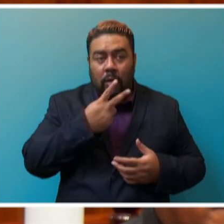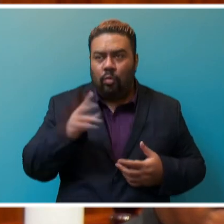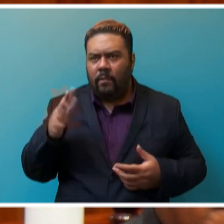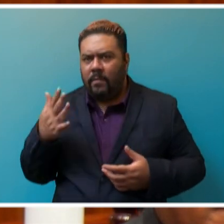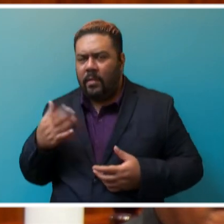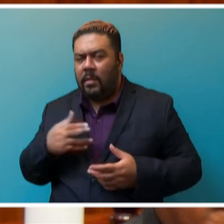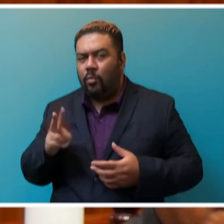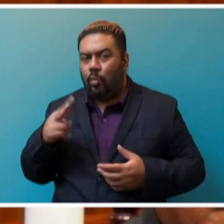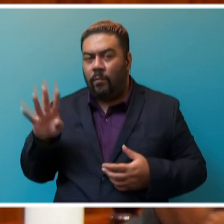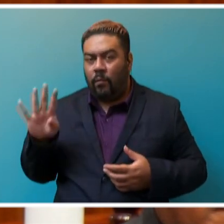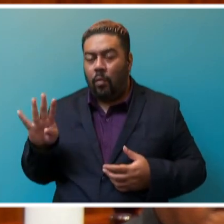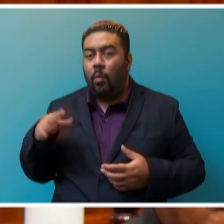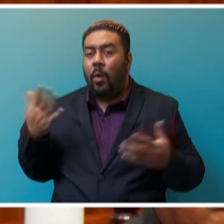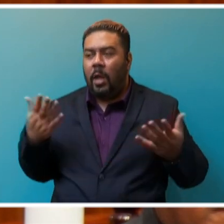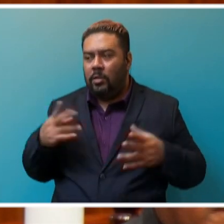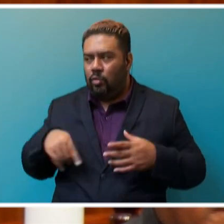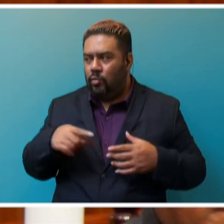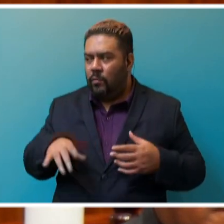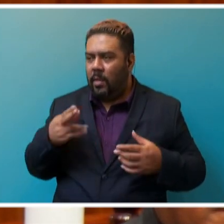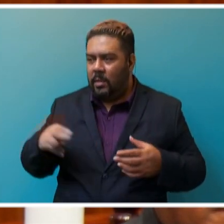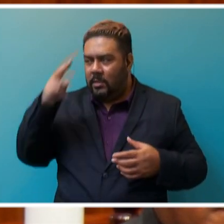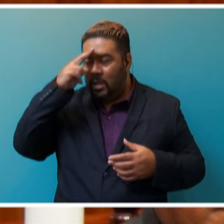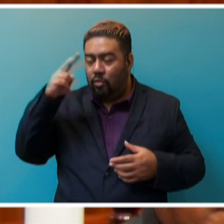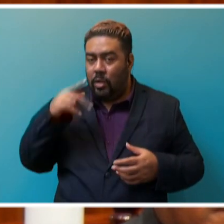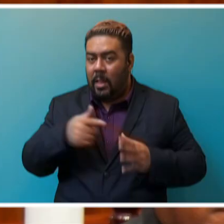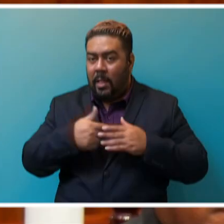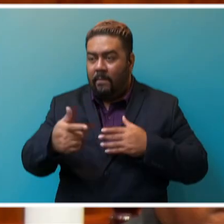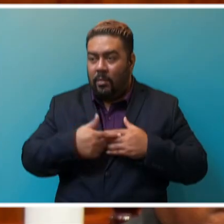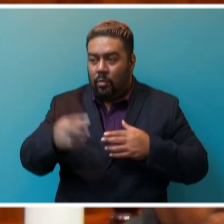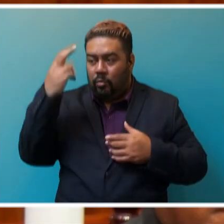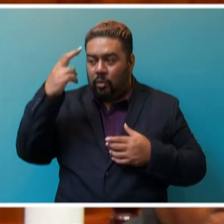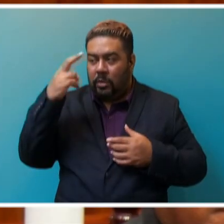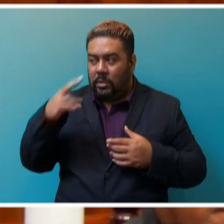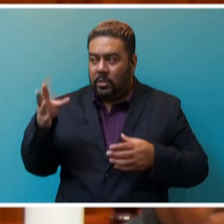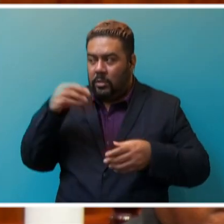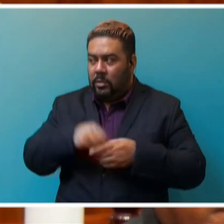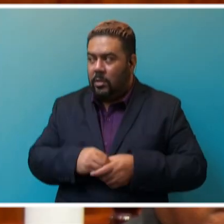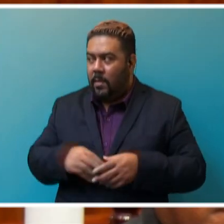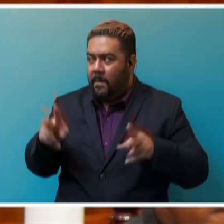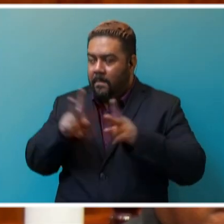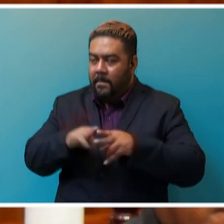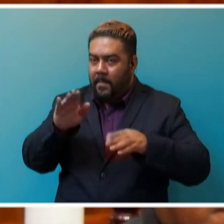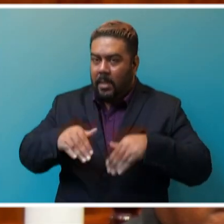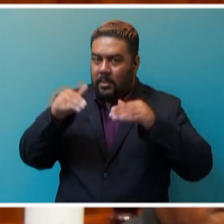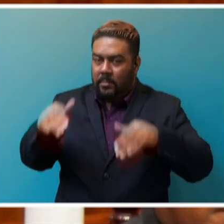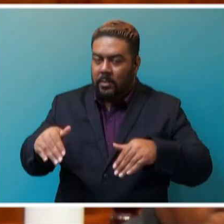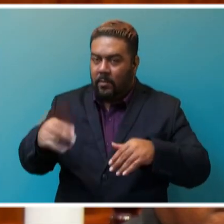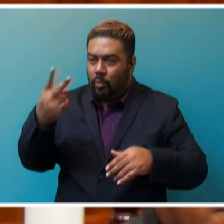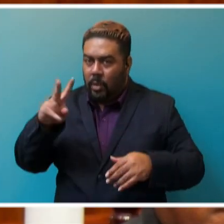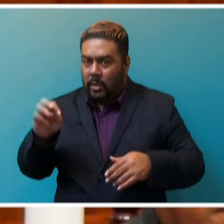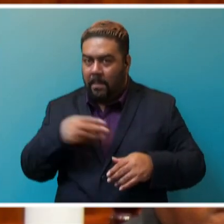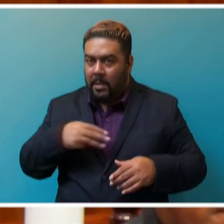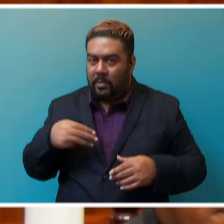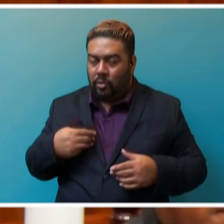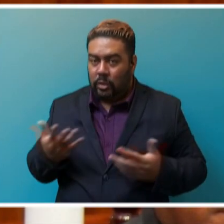2024 here in Suva. This national level training involved 42 participants from 20 ministries